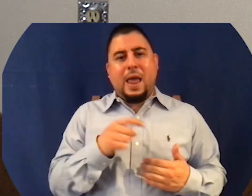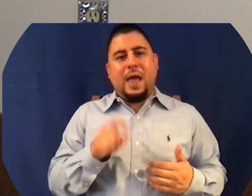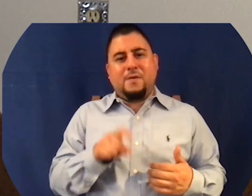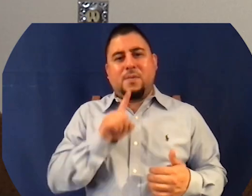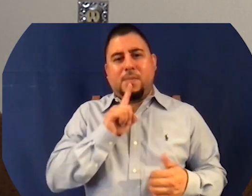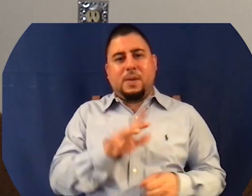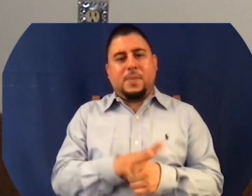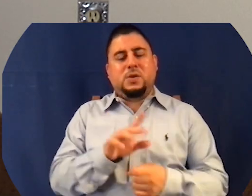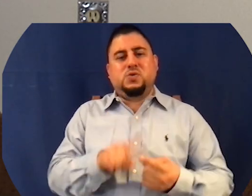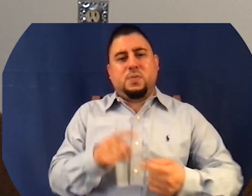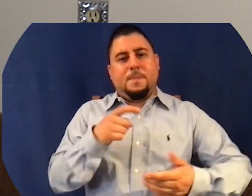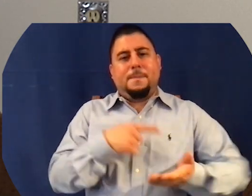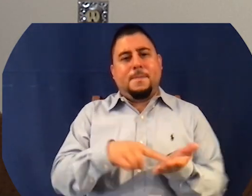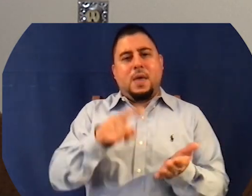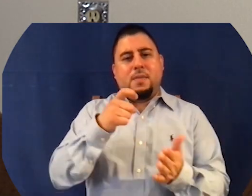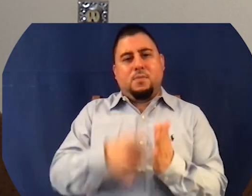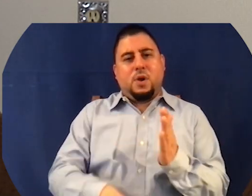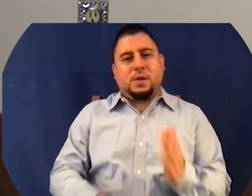piper.